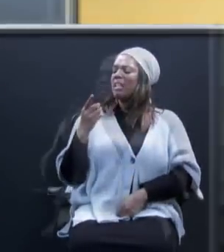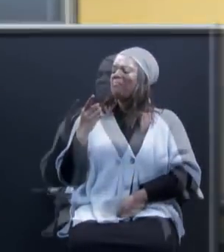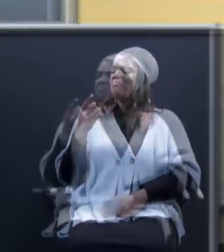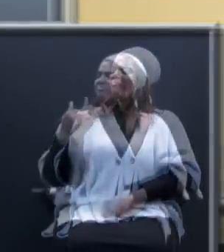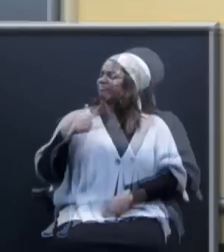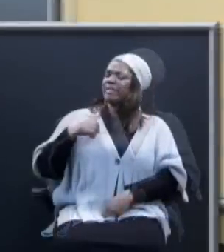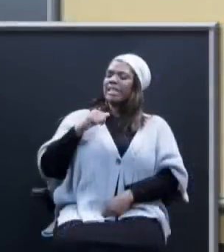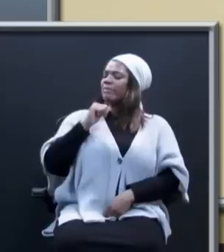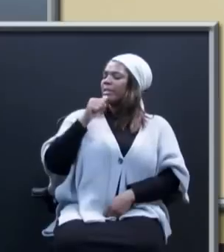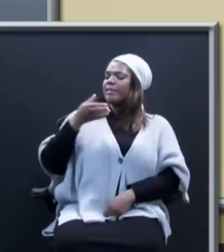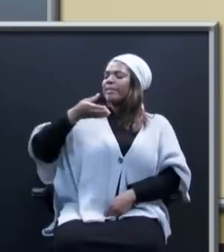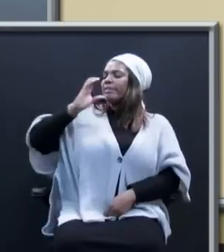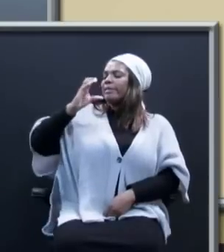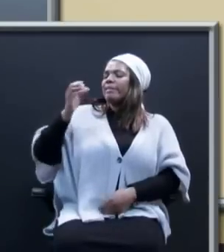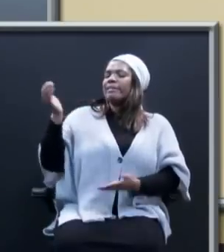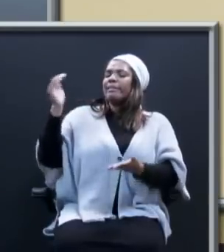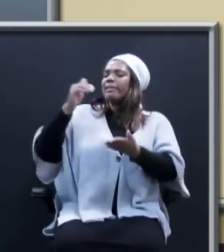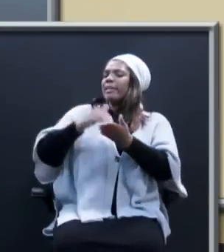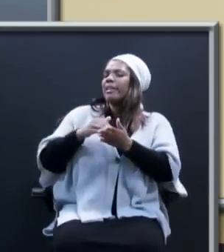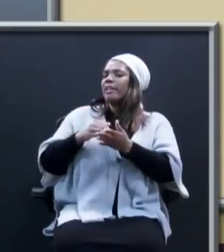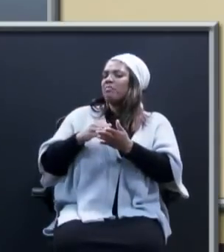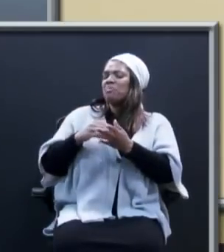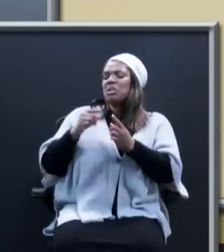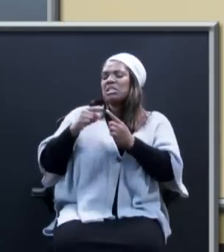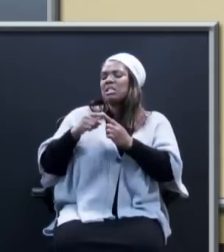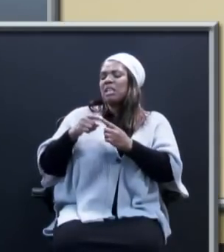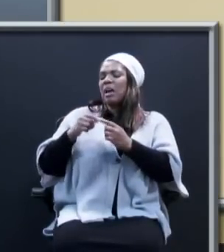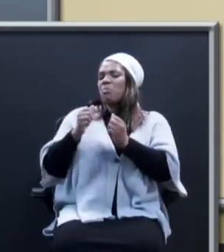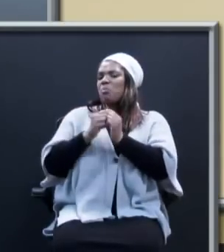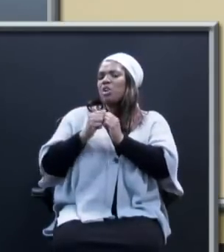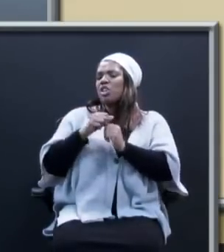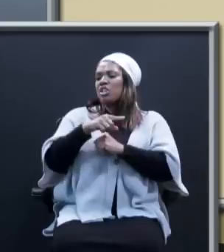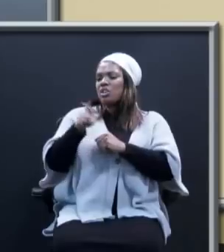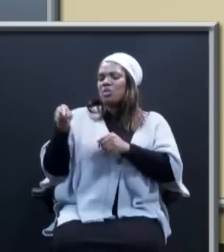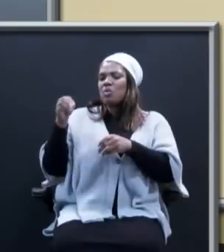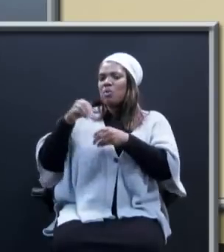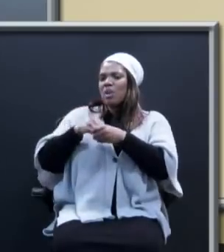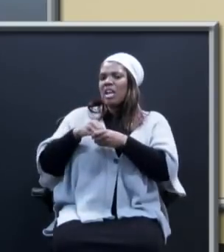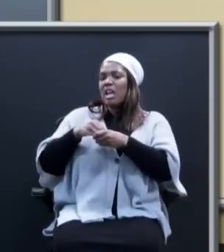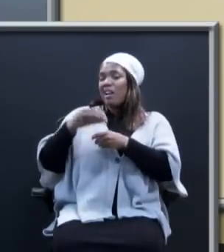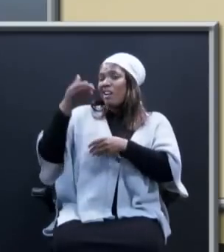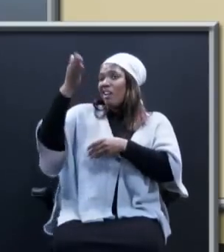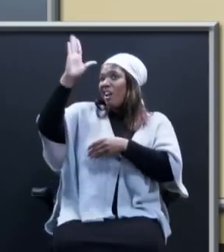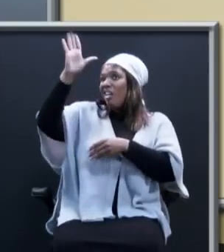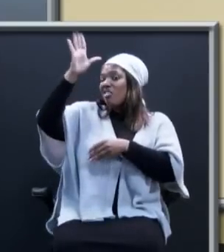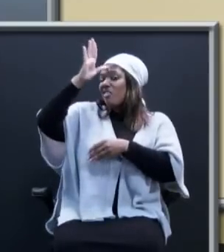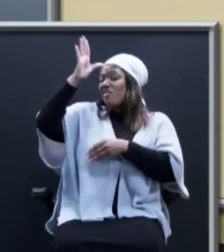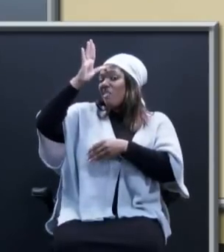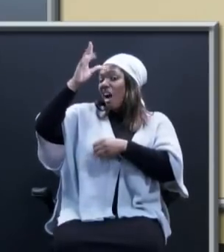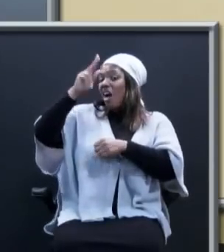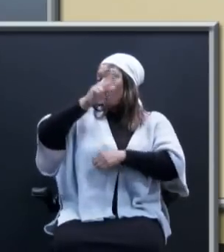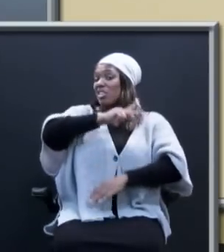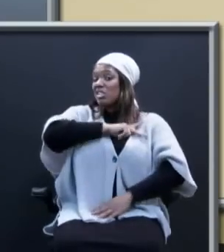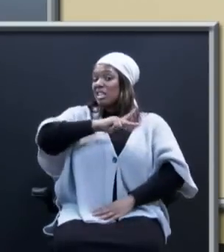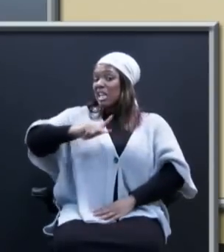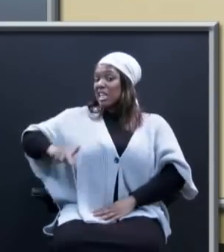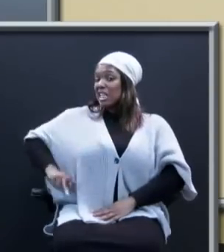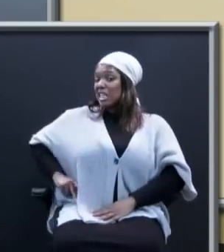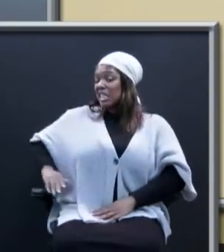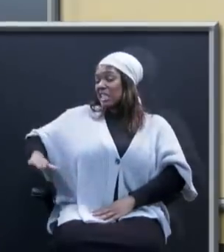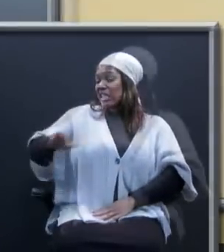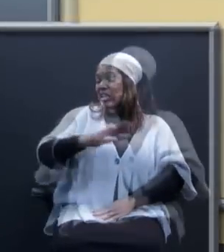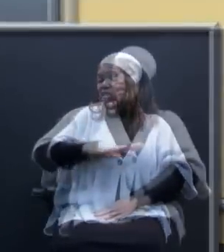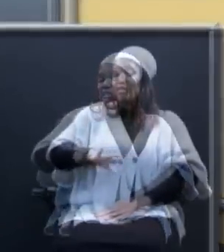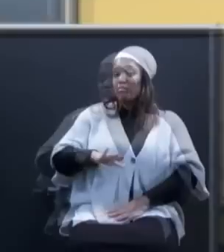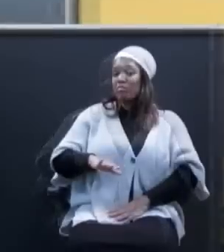this fruit of the vine until that day when I drink it new with you and my Father's kingdom. So I'm not going to keep this Passover